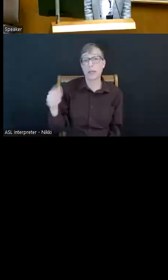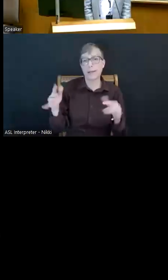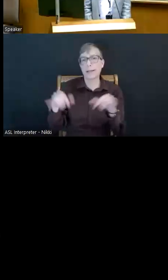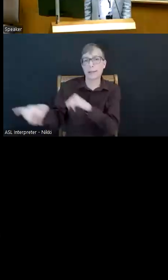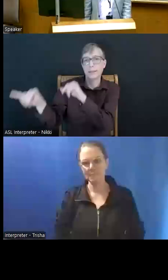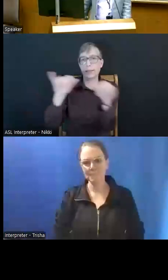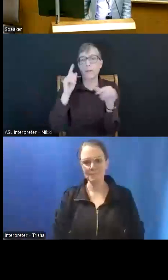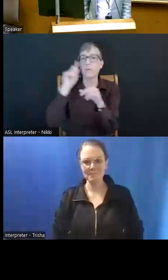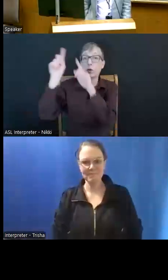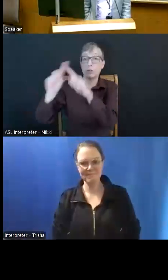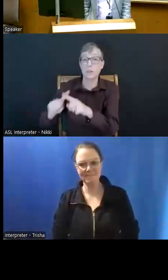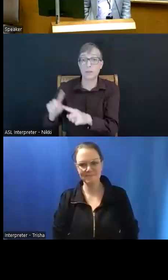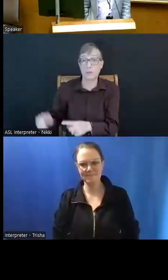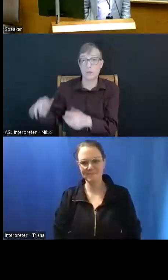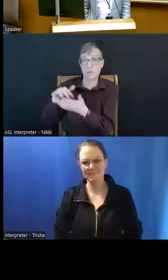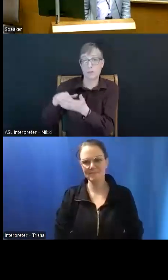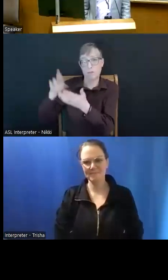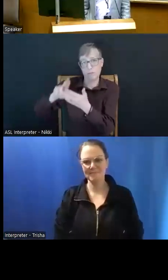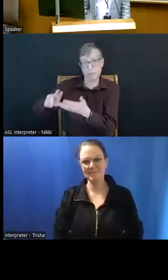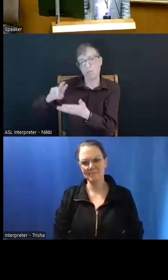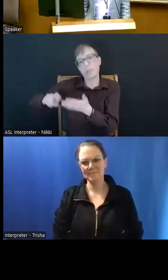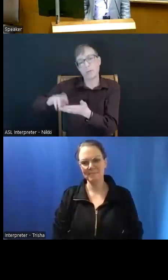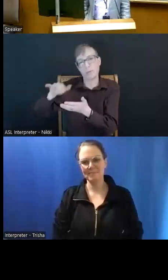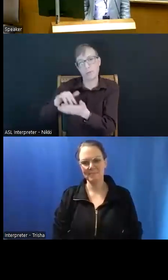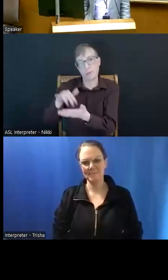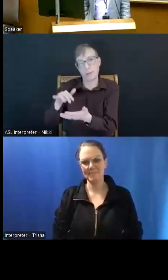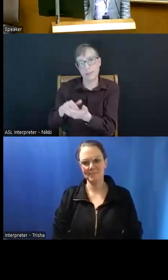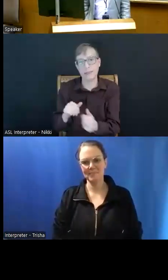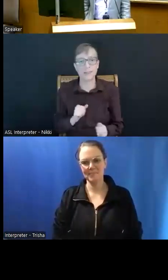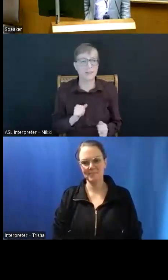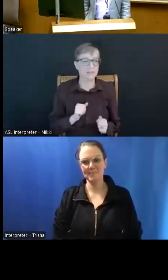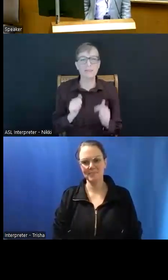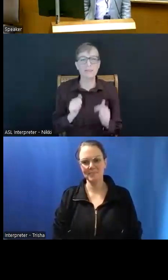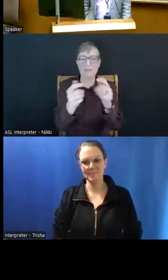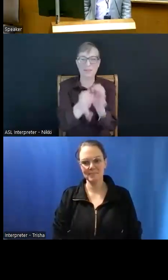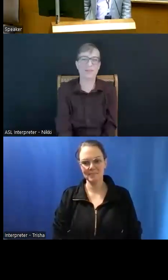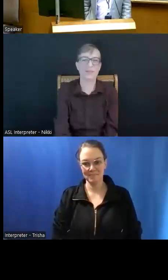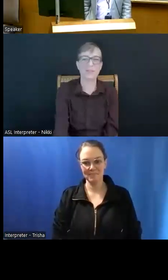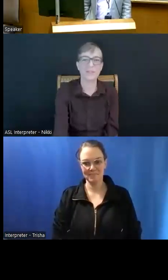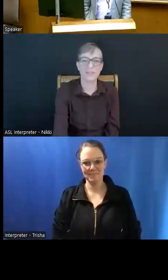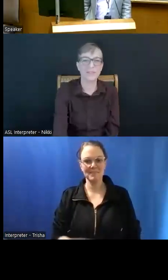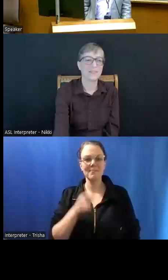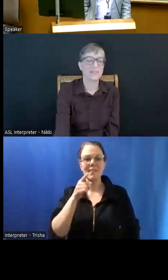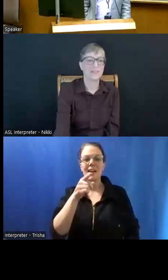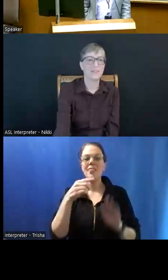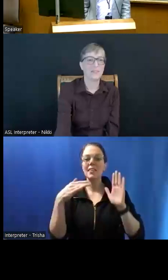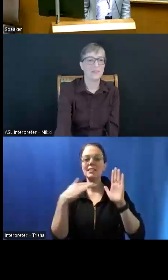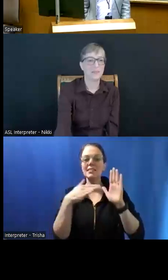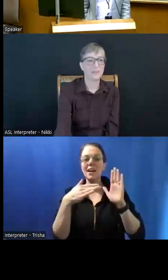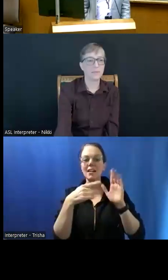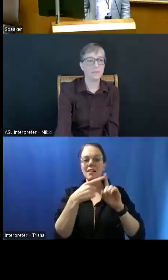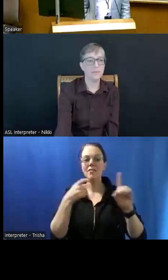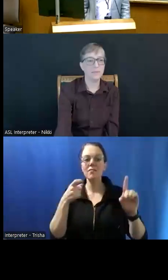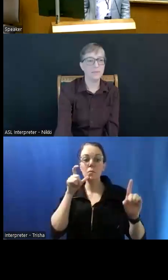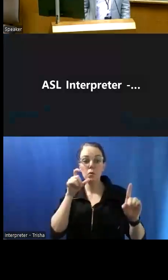This is a study that came out just a few years ago that was based in data collected by Sylvia Sorensen,